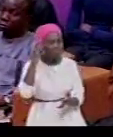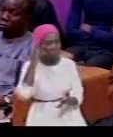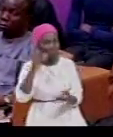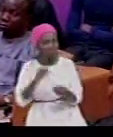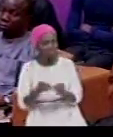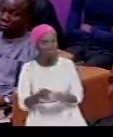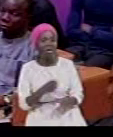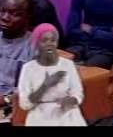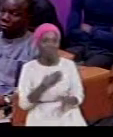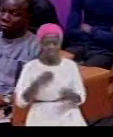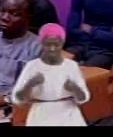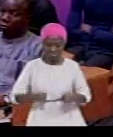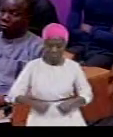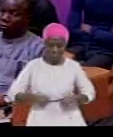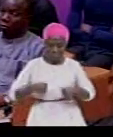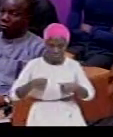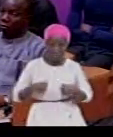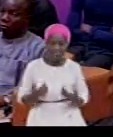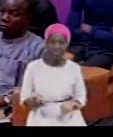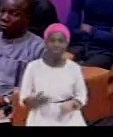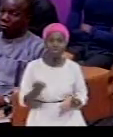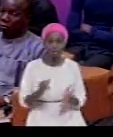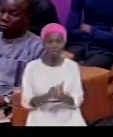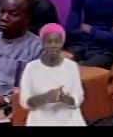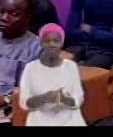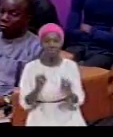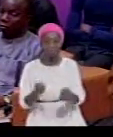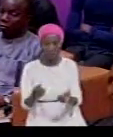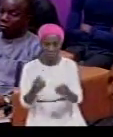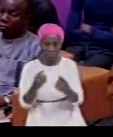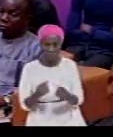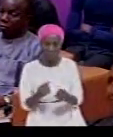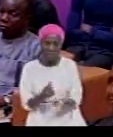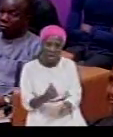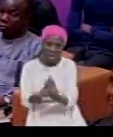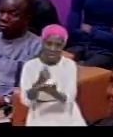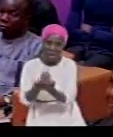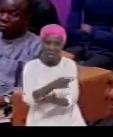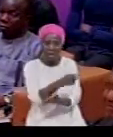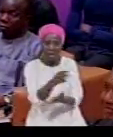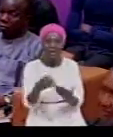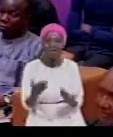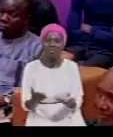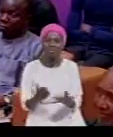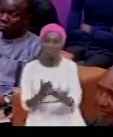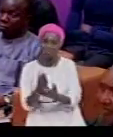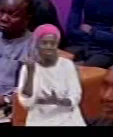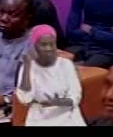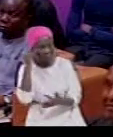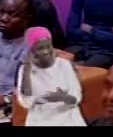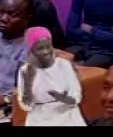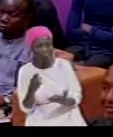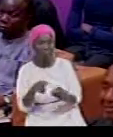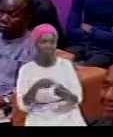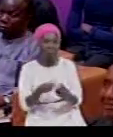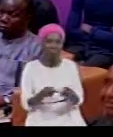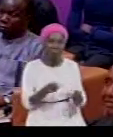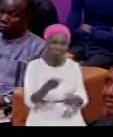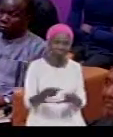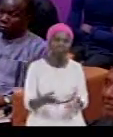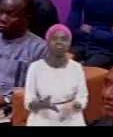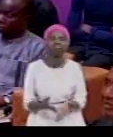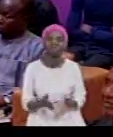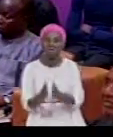we'll be able to keep on helping you. And then after this session, I'll come